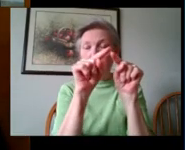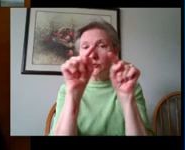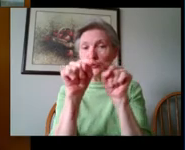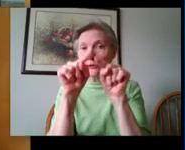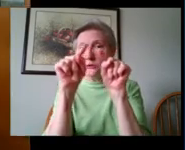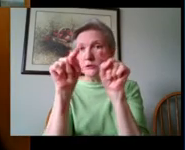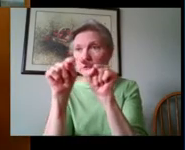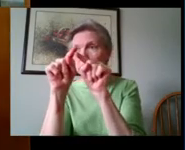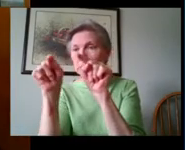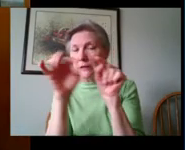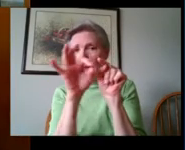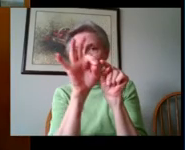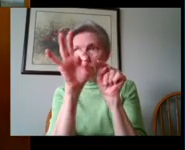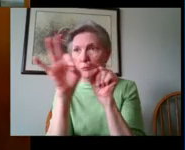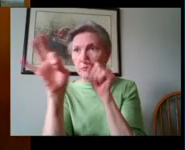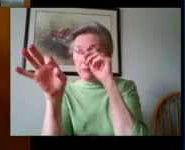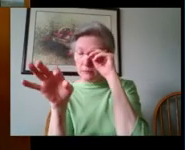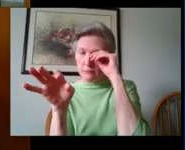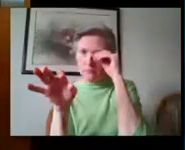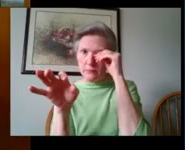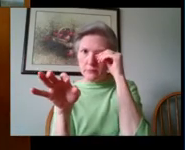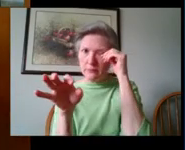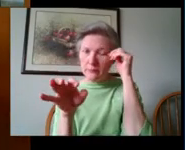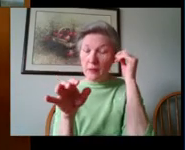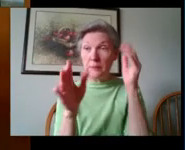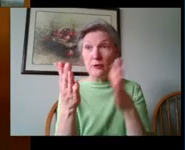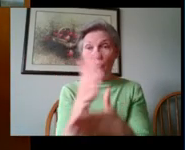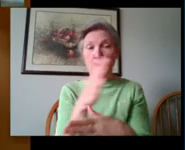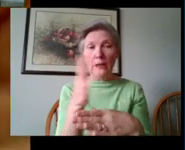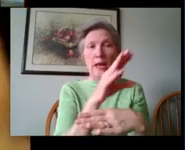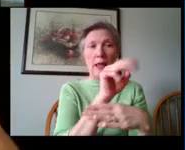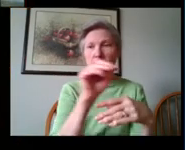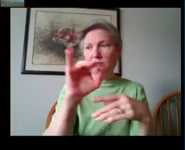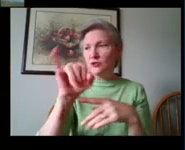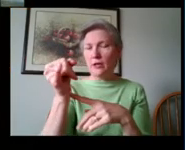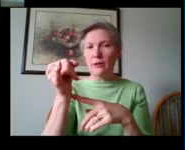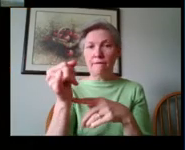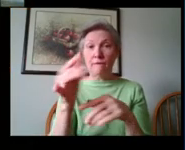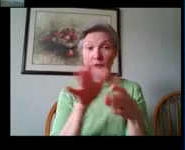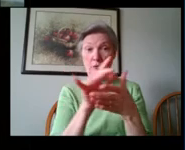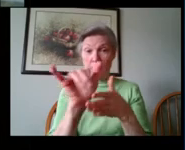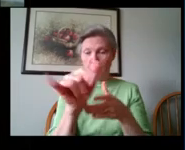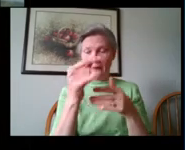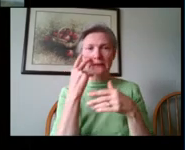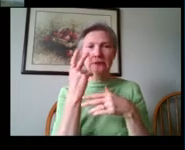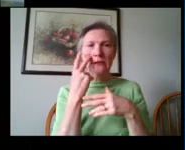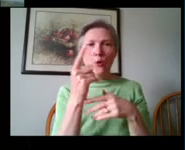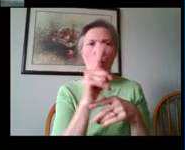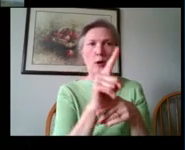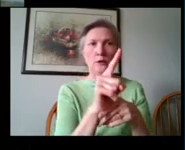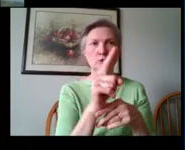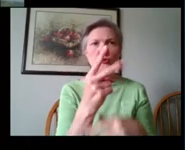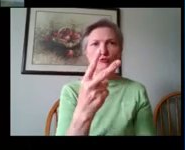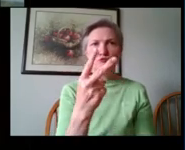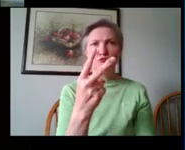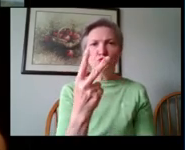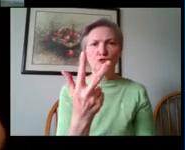that on this coordinate grid that are between the points M and J. And if I do that, I might see 1,